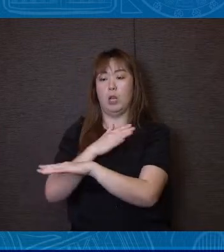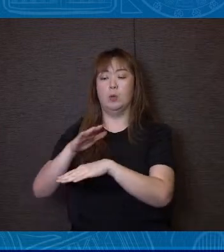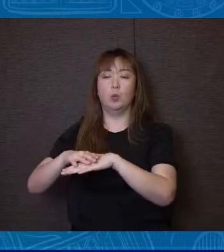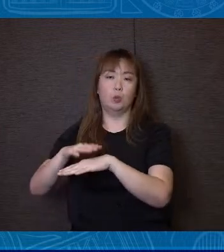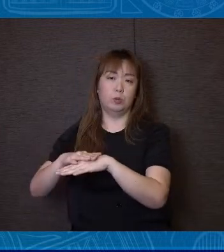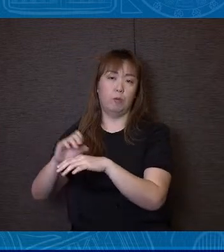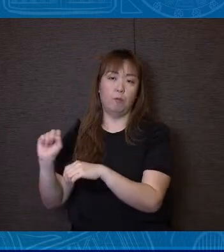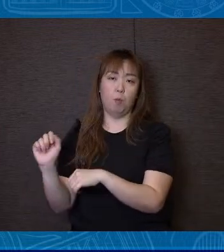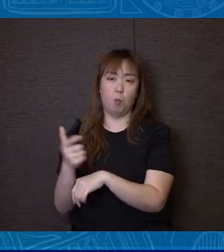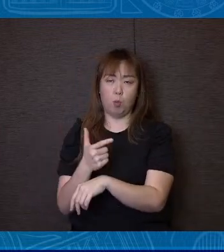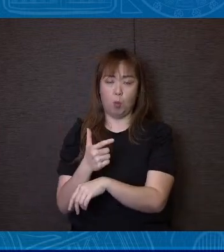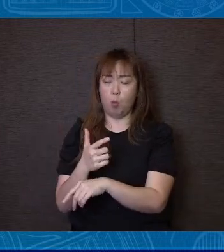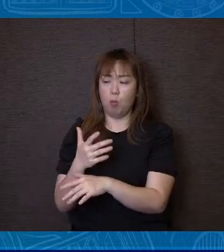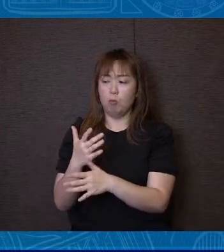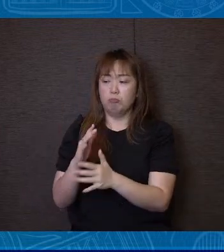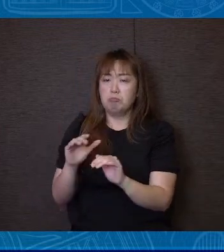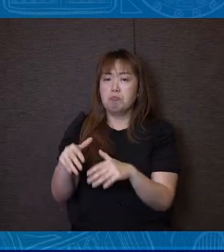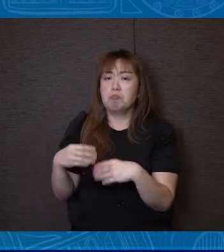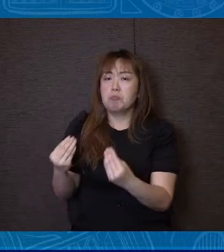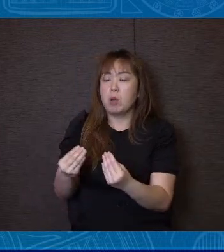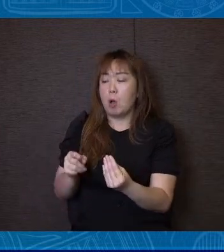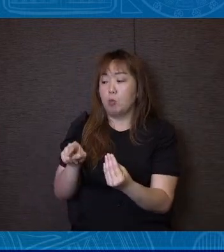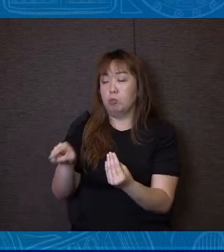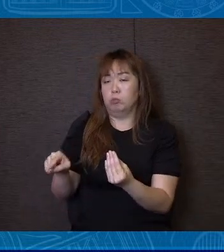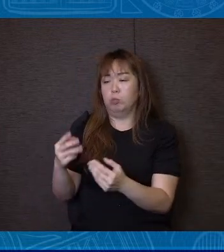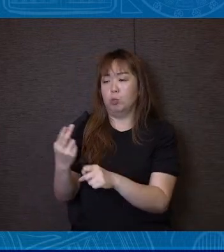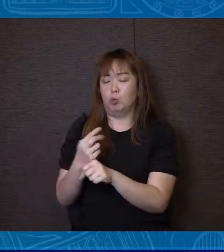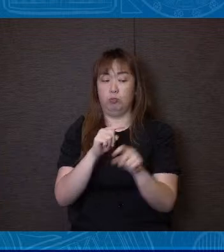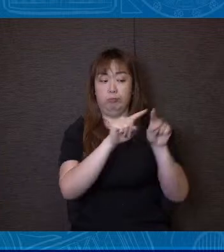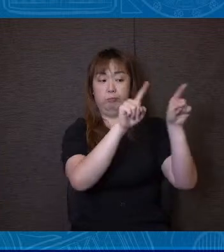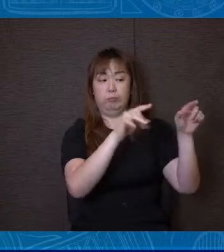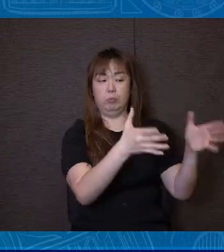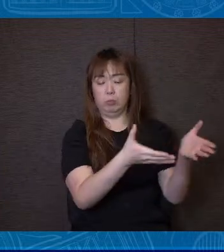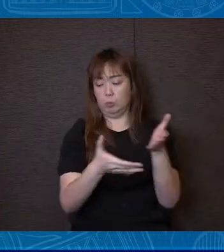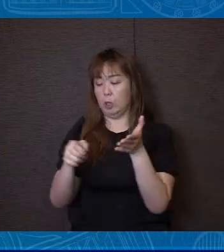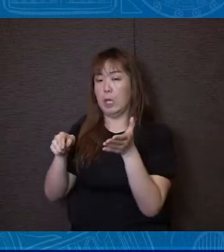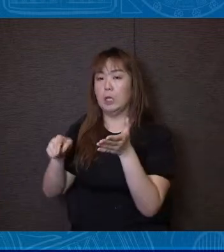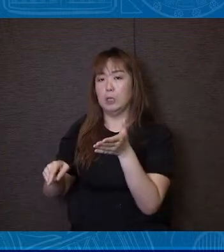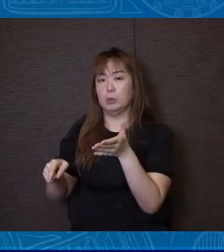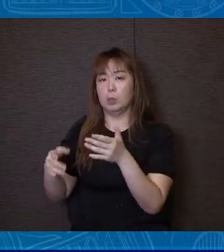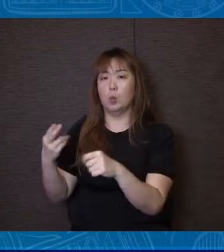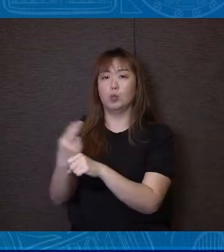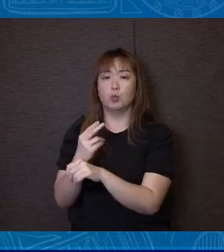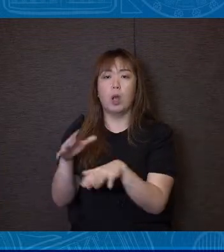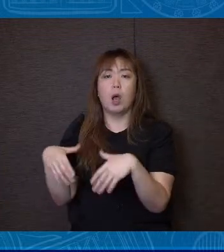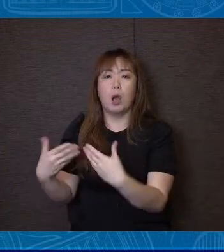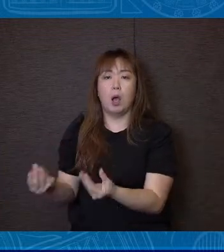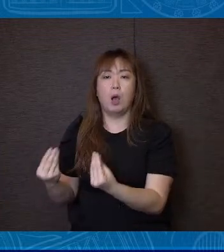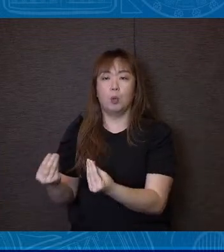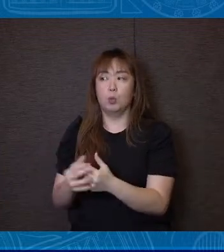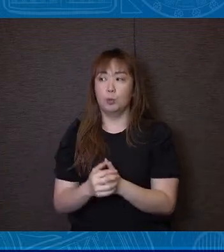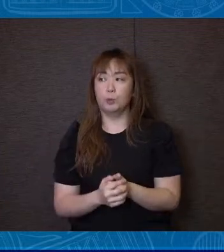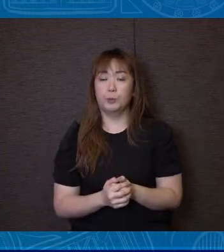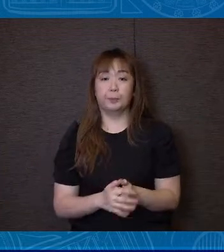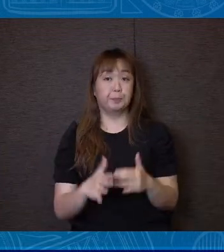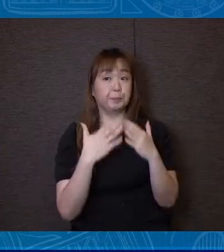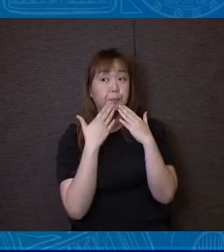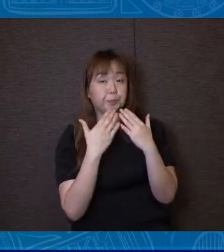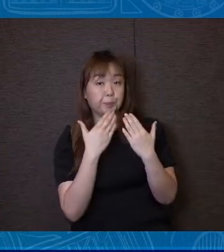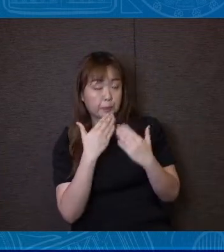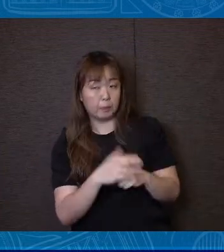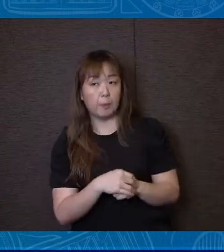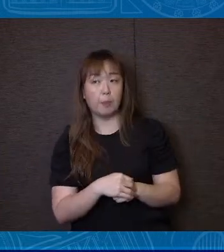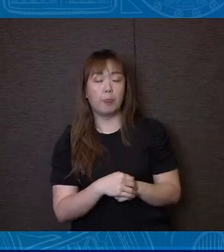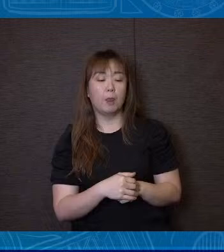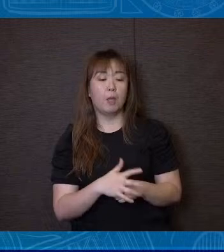You know, how are we using these maps, and why are they so useful? Thank you. Thank you very much, Vanessa. And we're